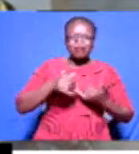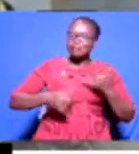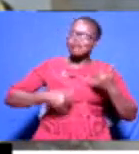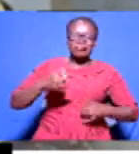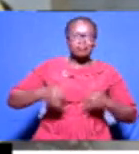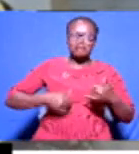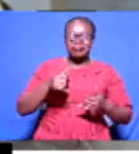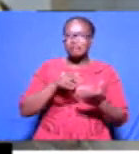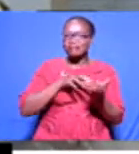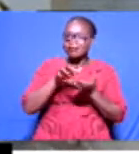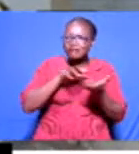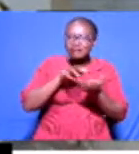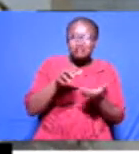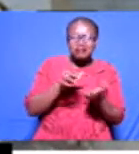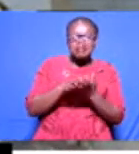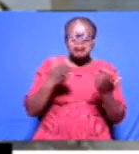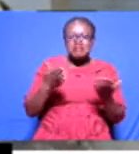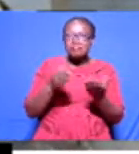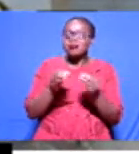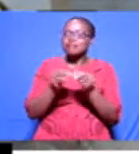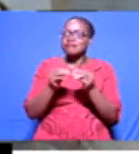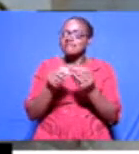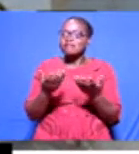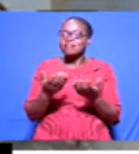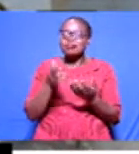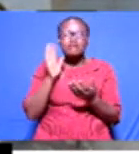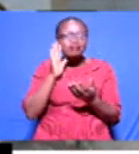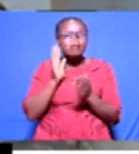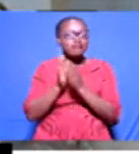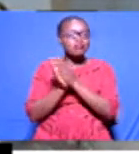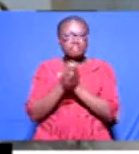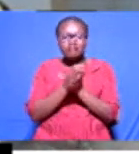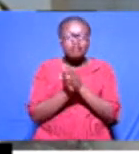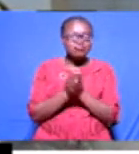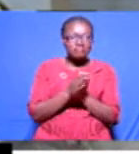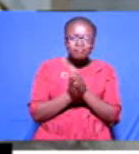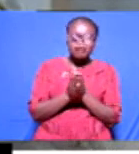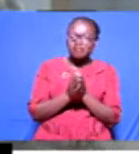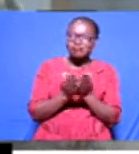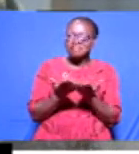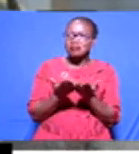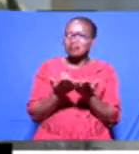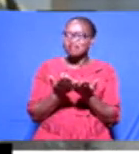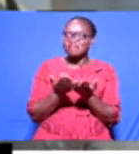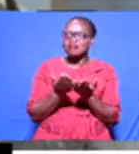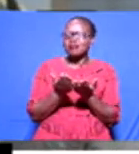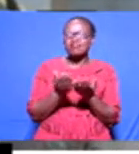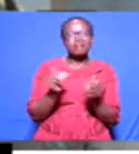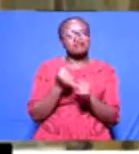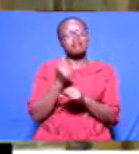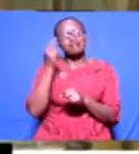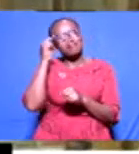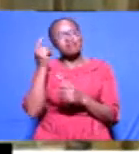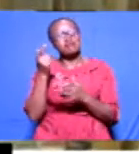Malipota alingeweza kukutana na watu unasikia tu ni story, mambo hata ungejua ni president. Alikuwa na interact na kila mtu. For Prime